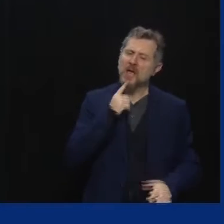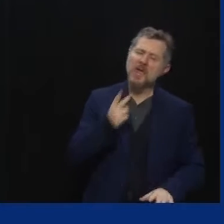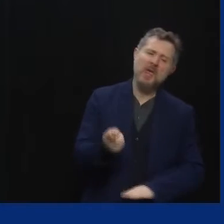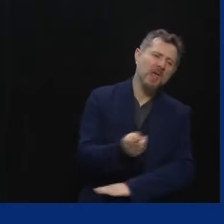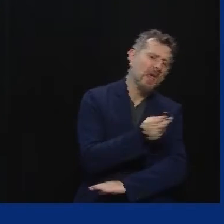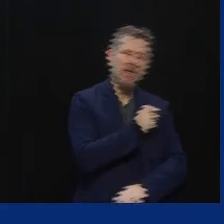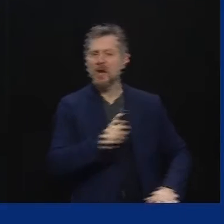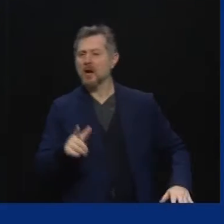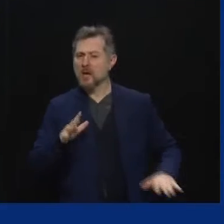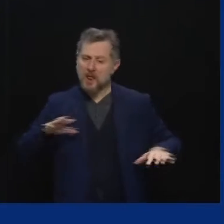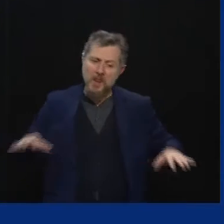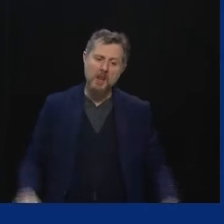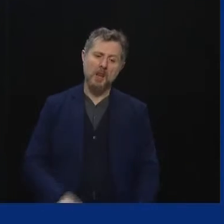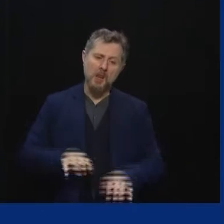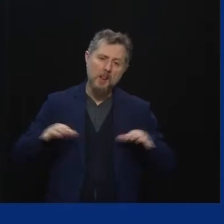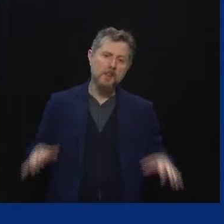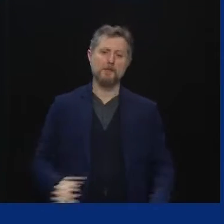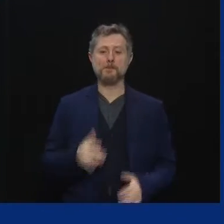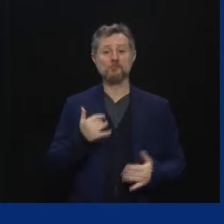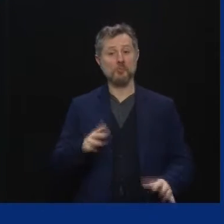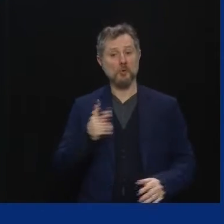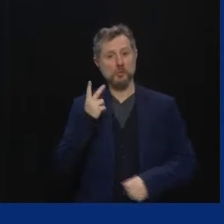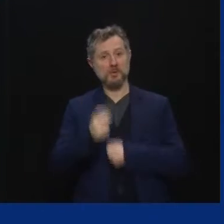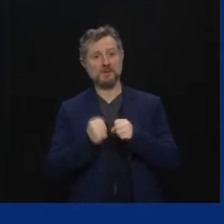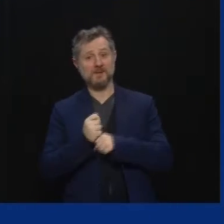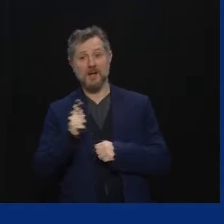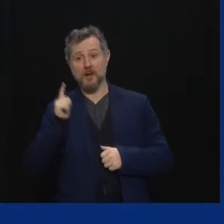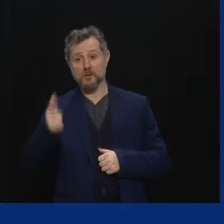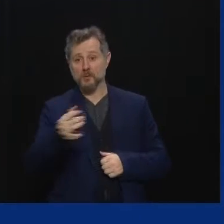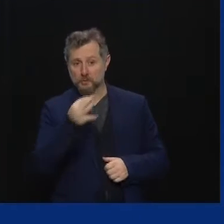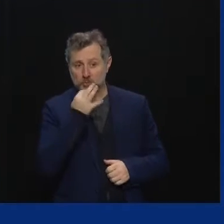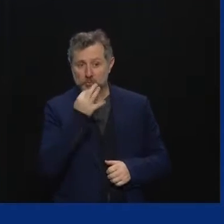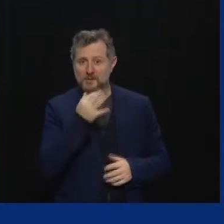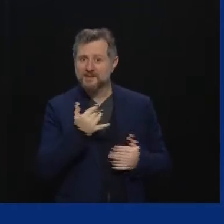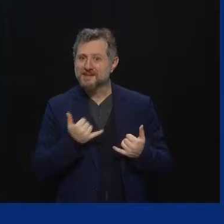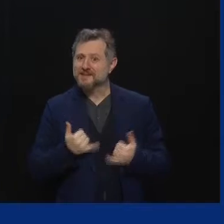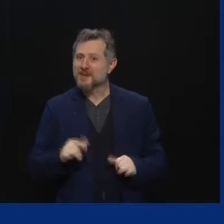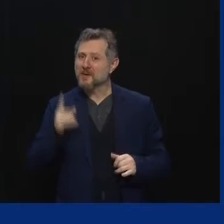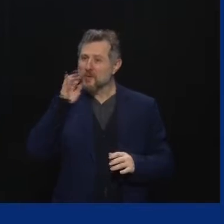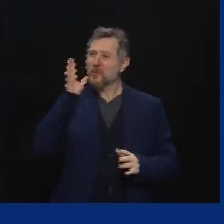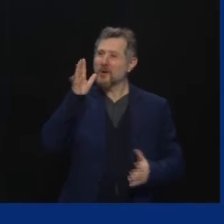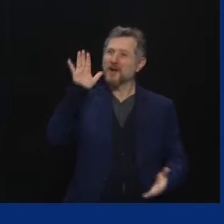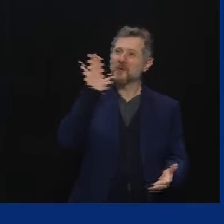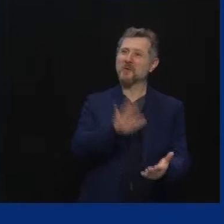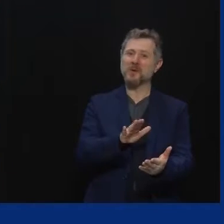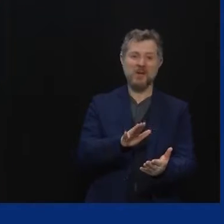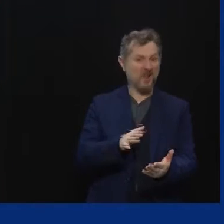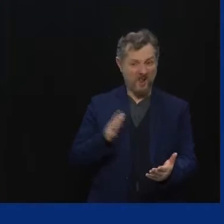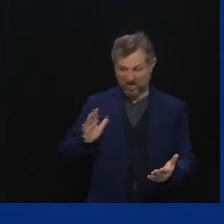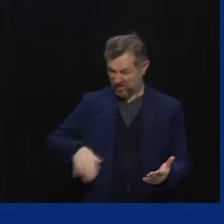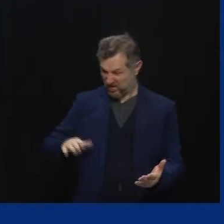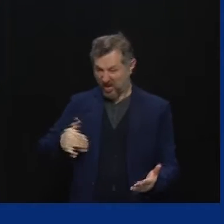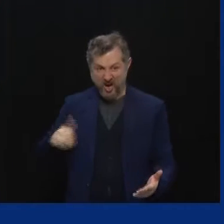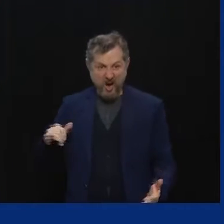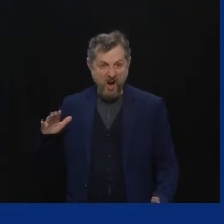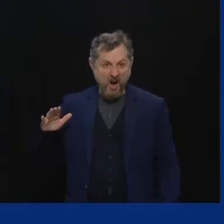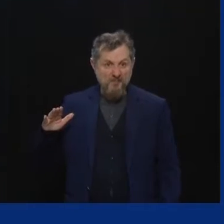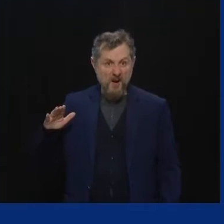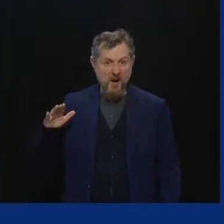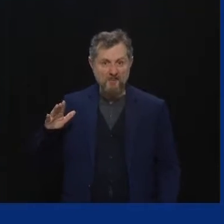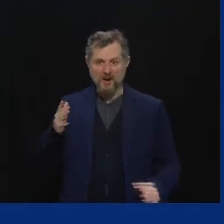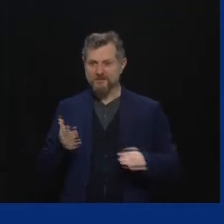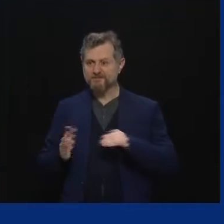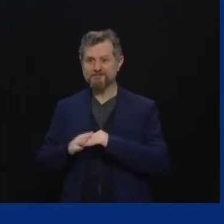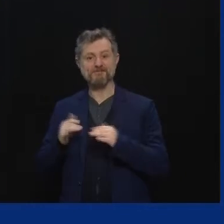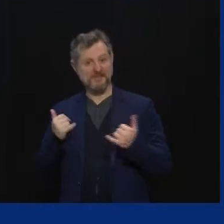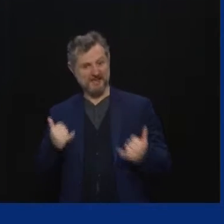that the pressure valve would finally be off, it'd be lessened. And that is not the case. So there is a high burnout factor,